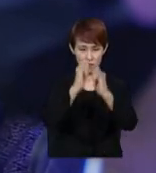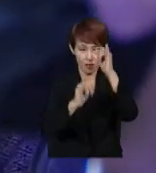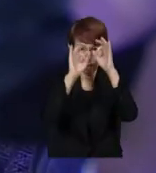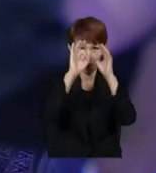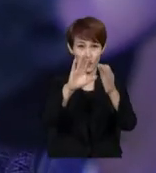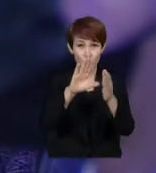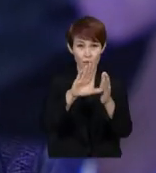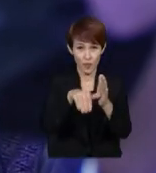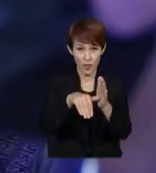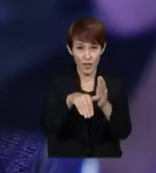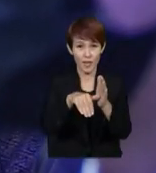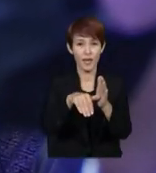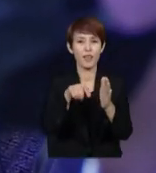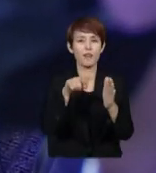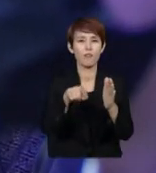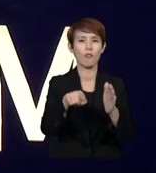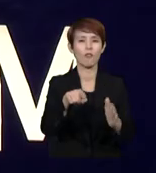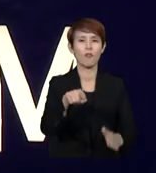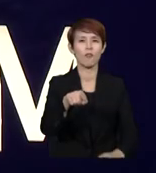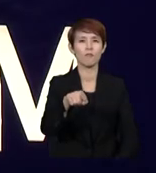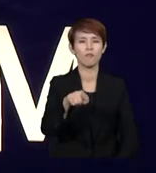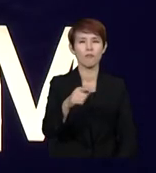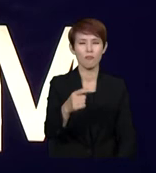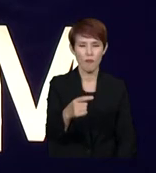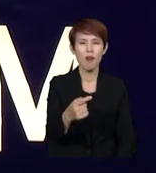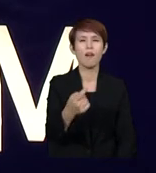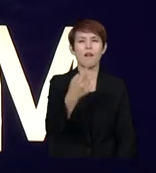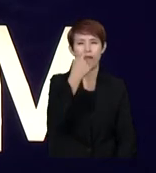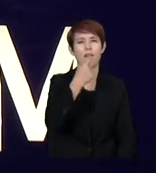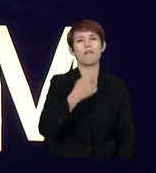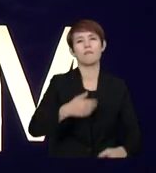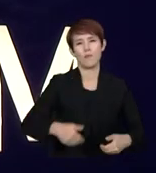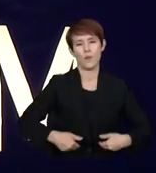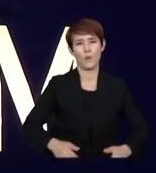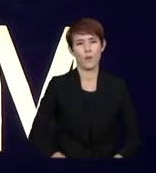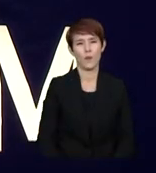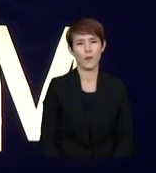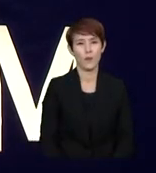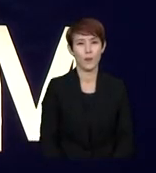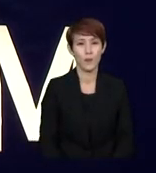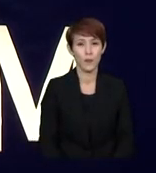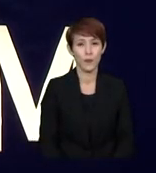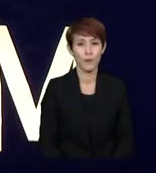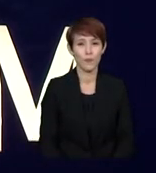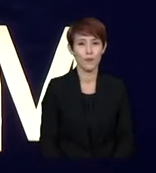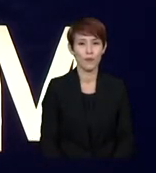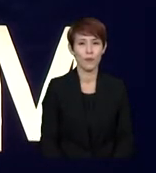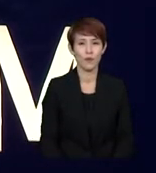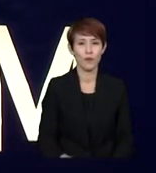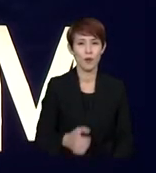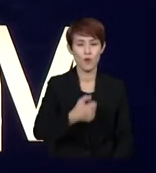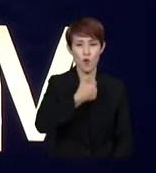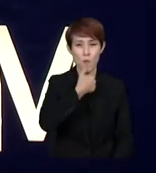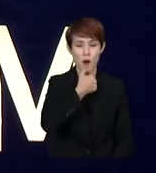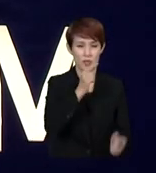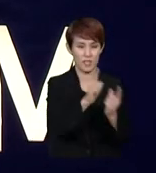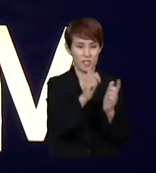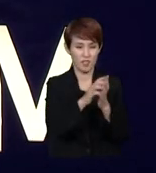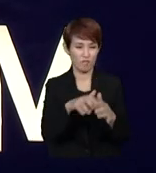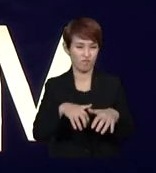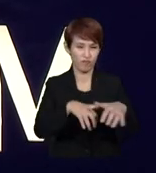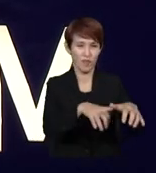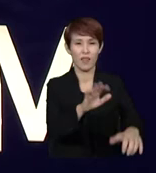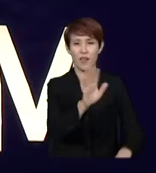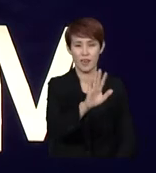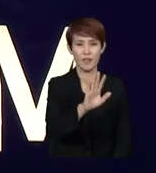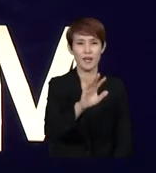last week, let's not forget that Mussolini did not march on Rome at all. He arrived by sleeper car after